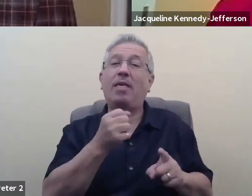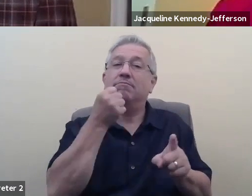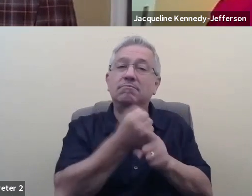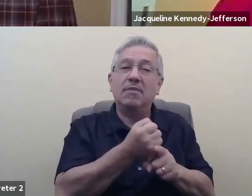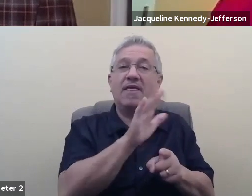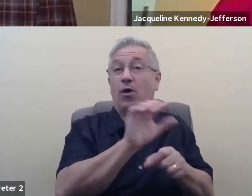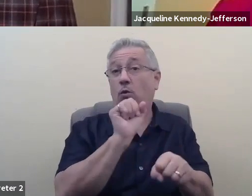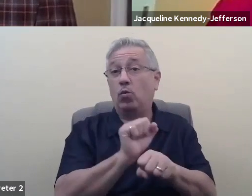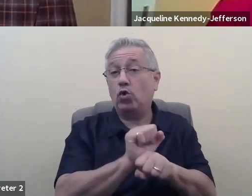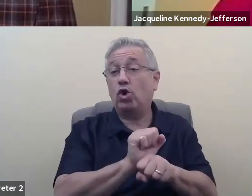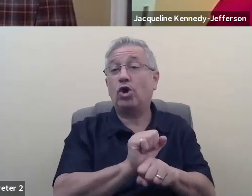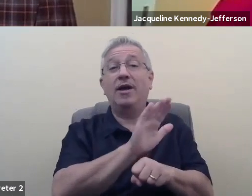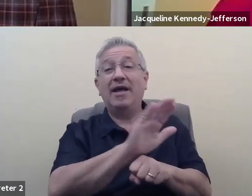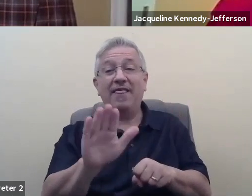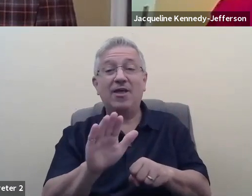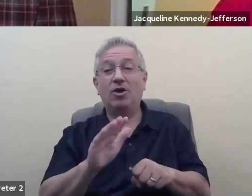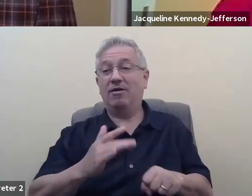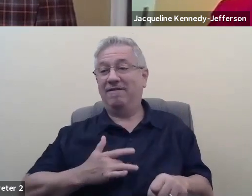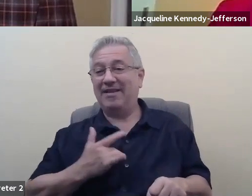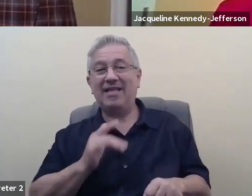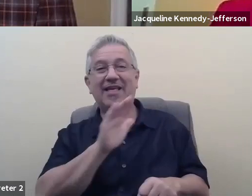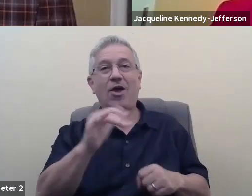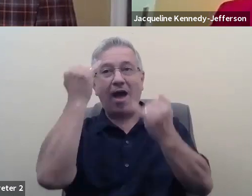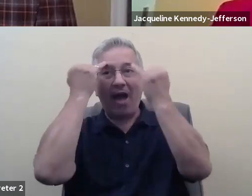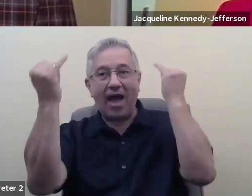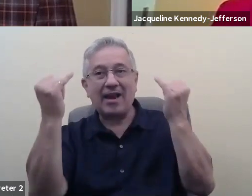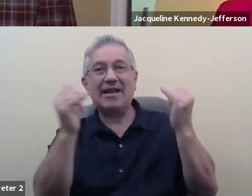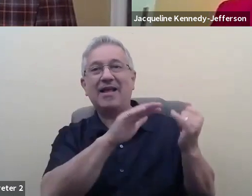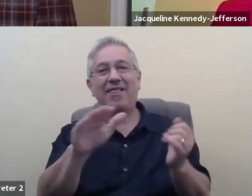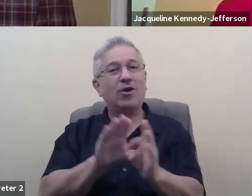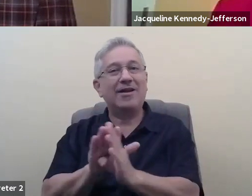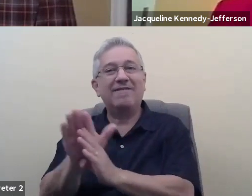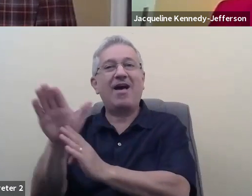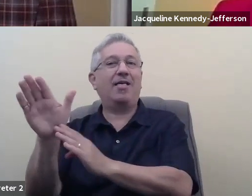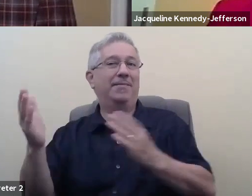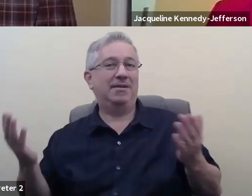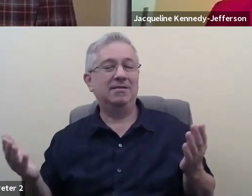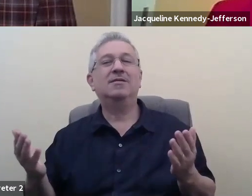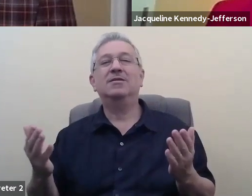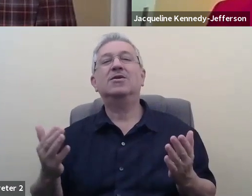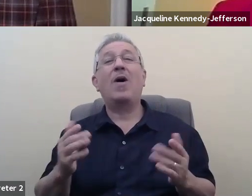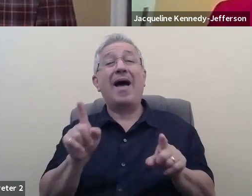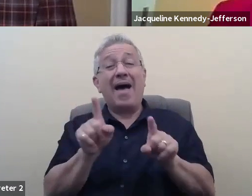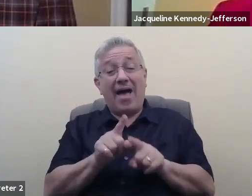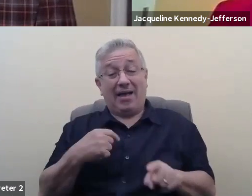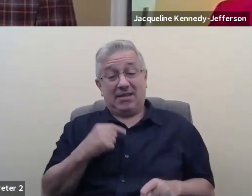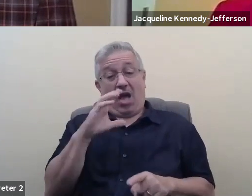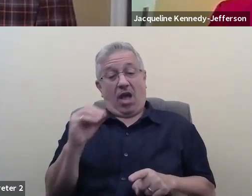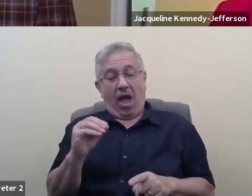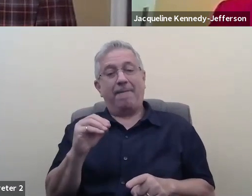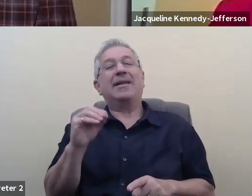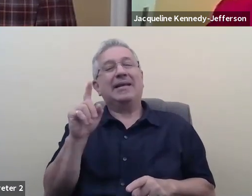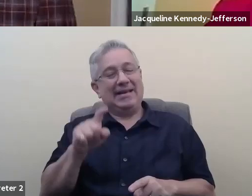point up, because that's something that we saw as an opportunity and saw as a responsibility as an organization that we had to lean in and have those conversations